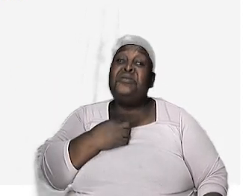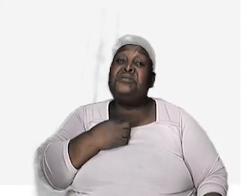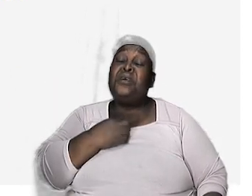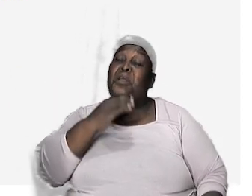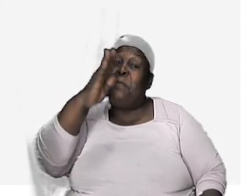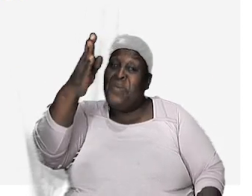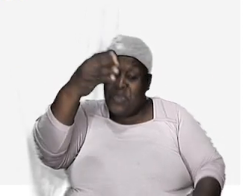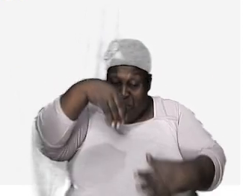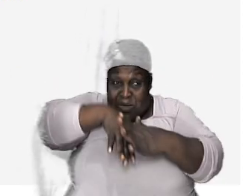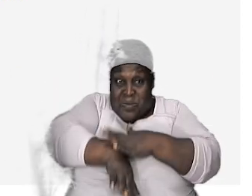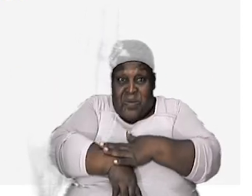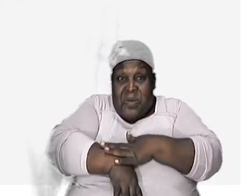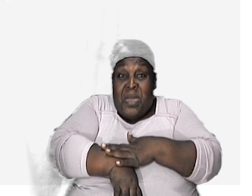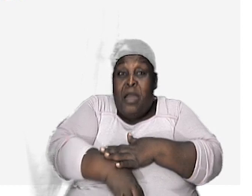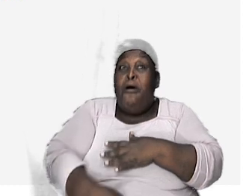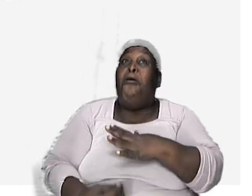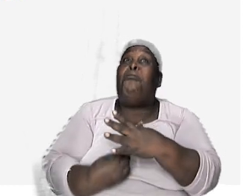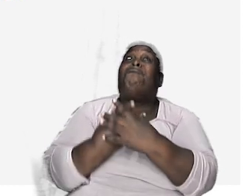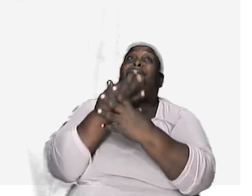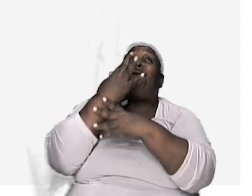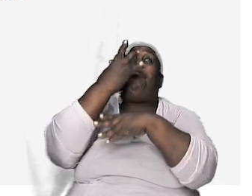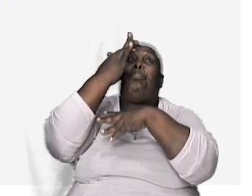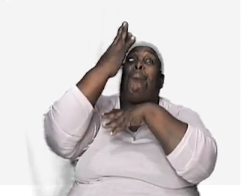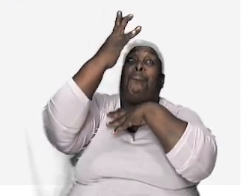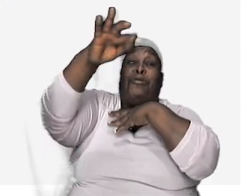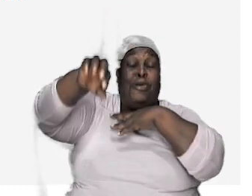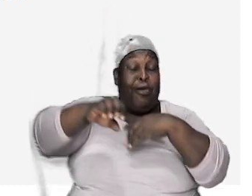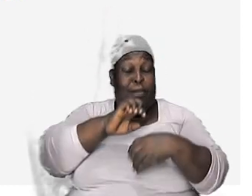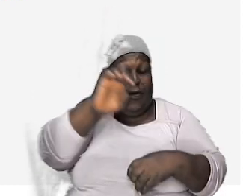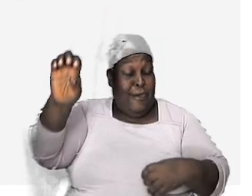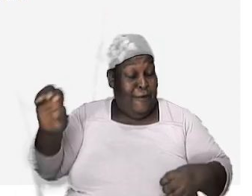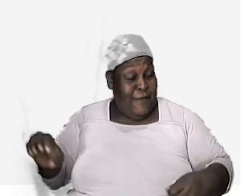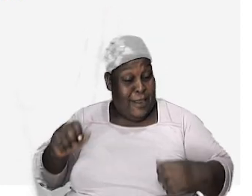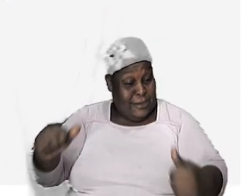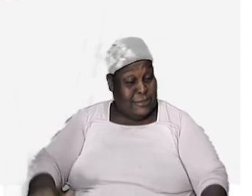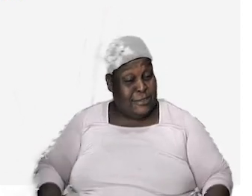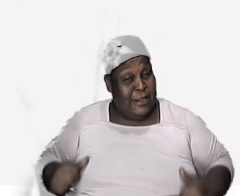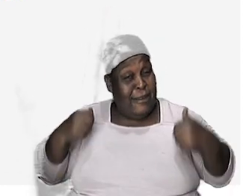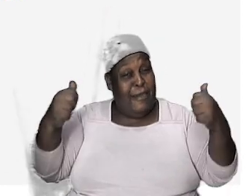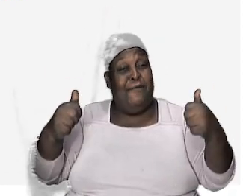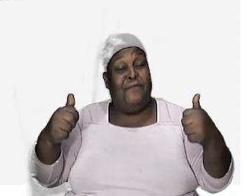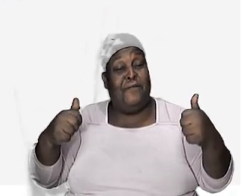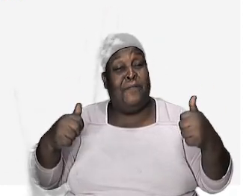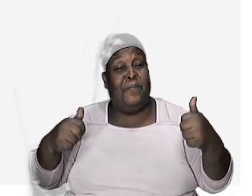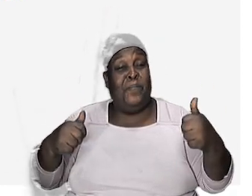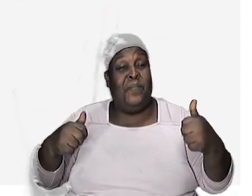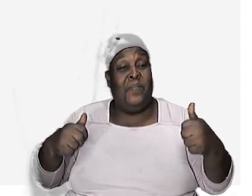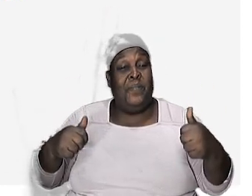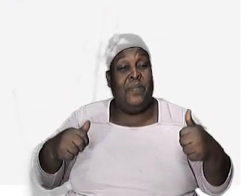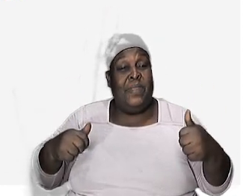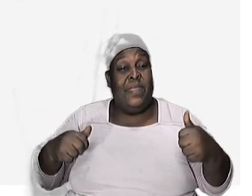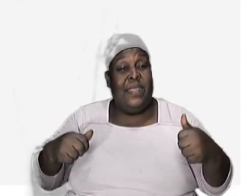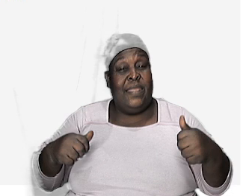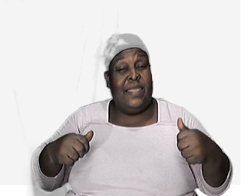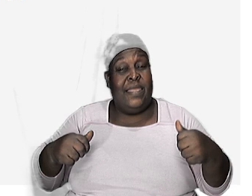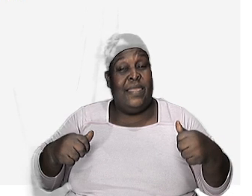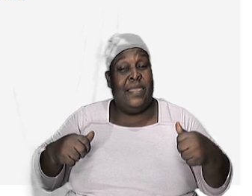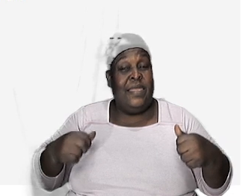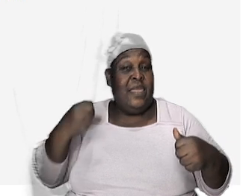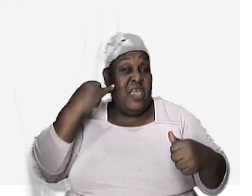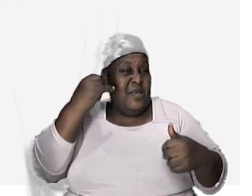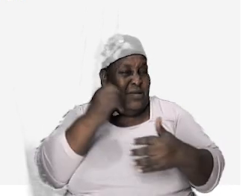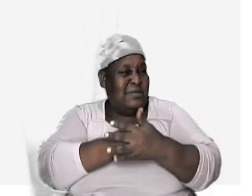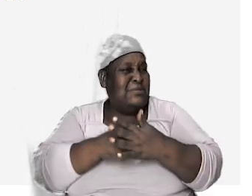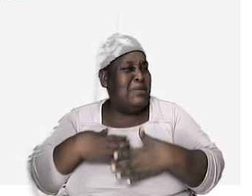like a fountain of water springing up into everlasting life. Now, if somebody come to you